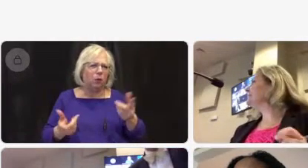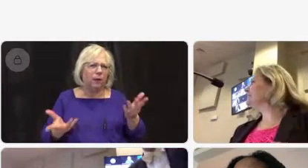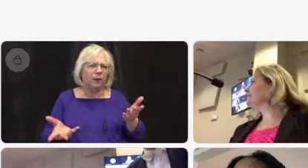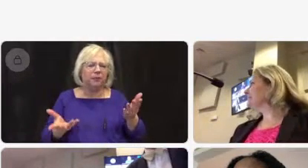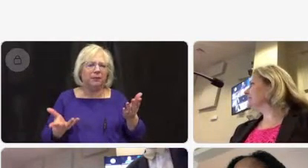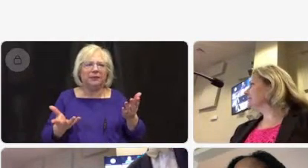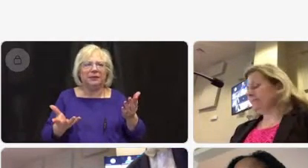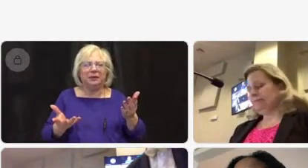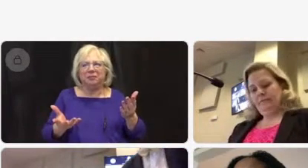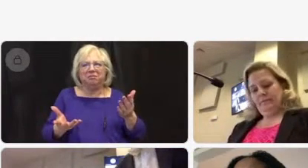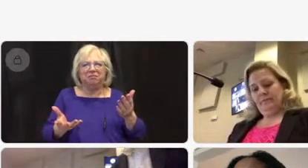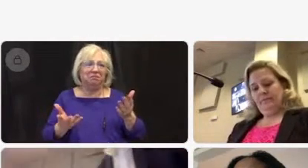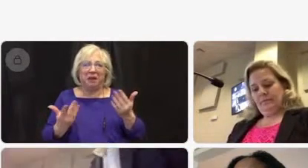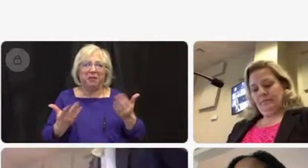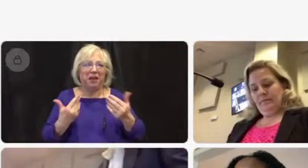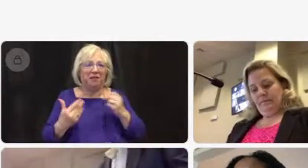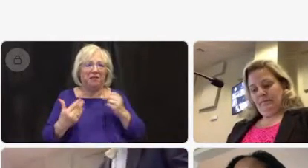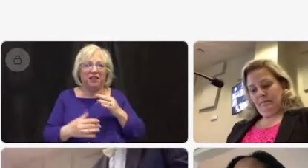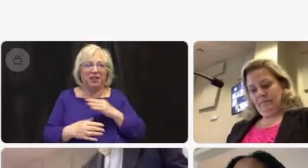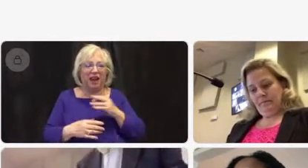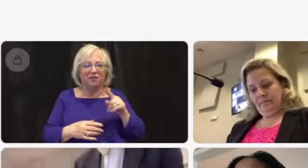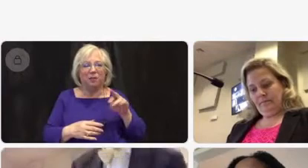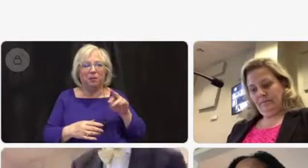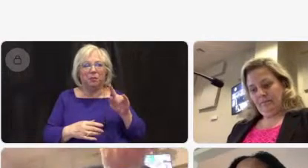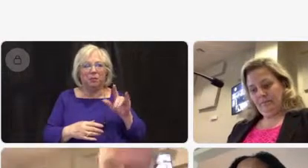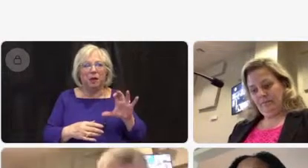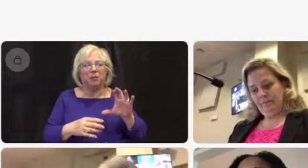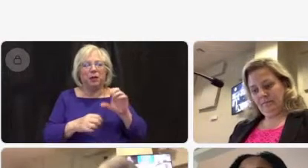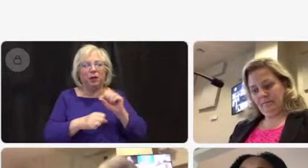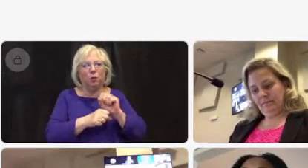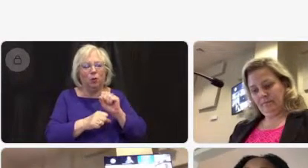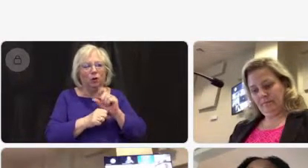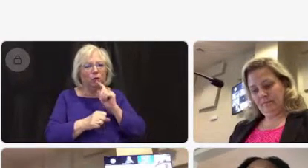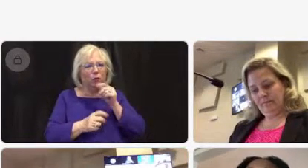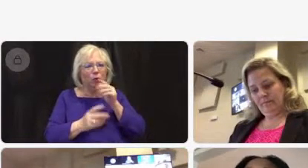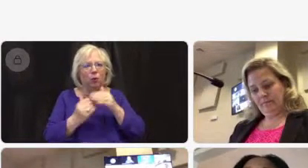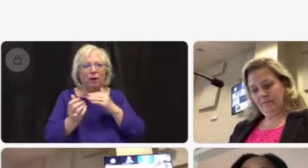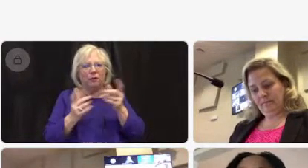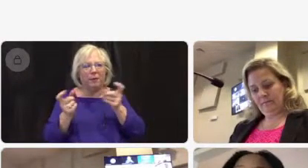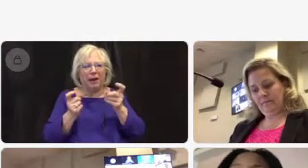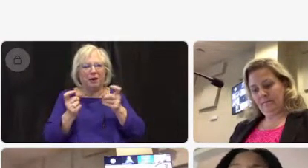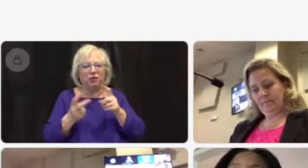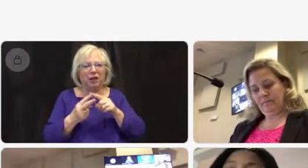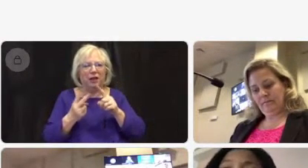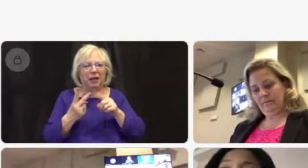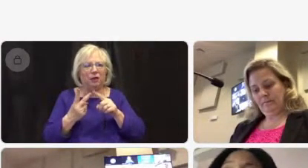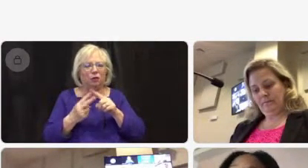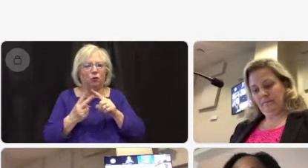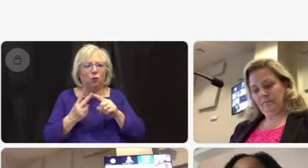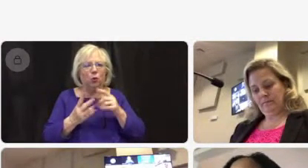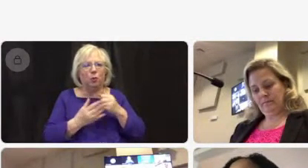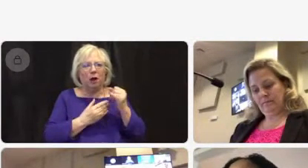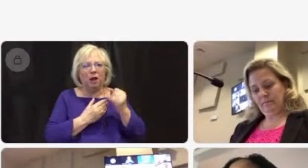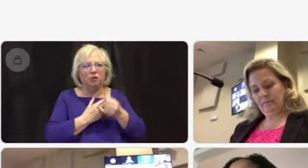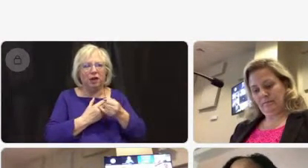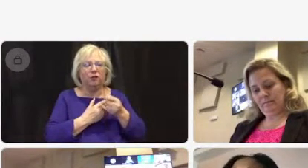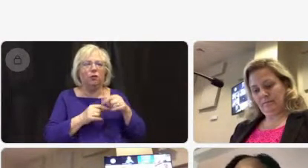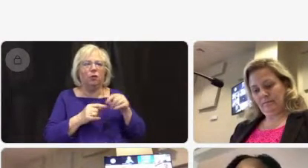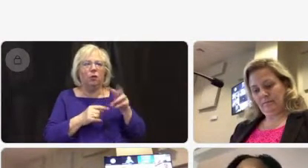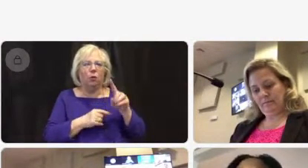I guess we get staff up here at Public Works or whoever's managing these two projects in regards to how this was bid?